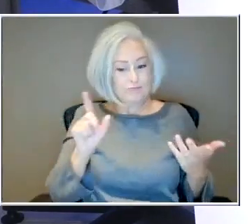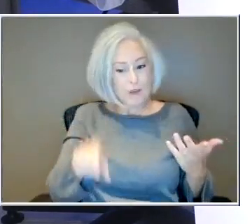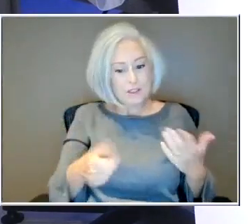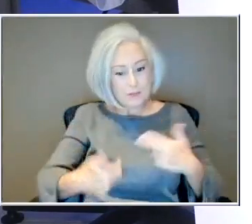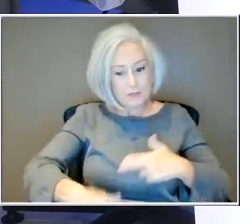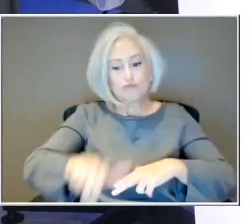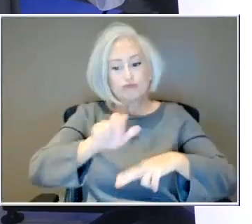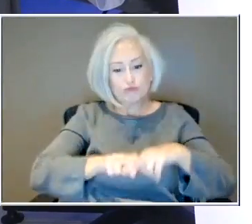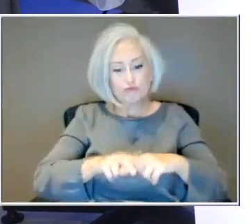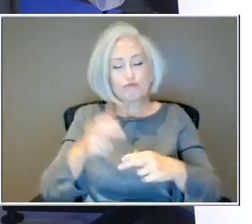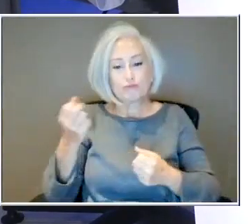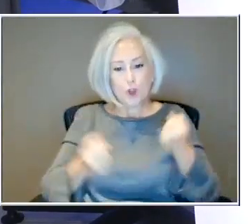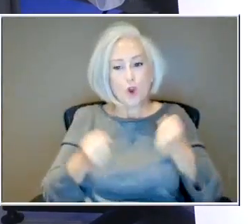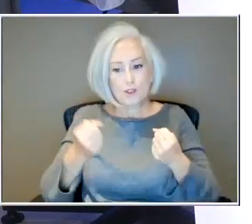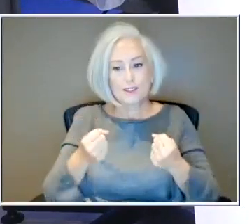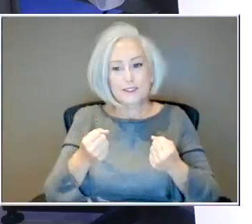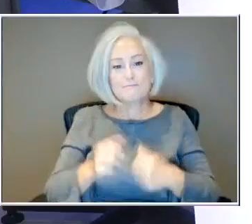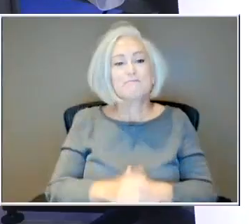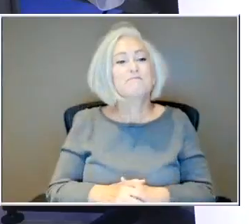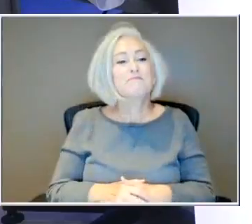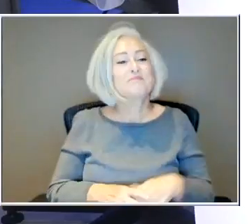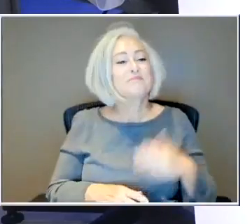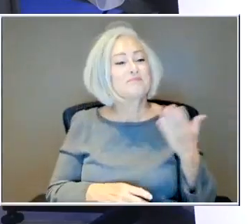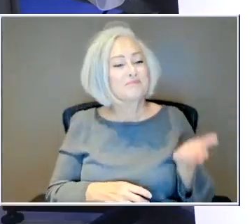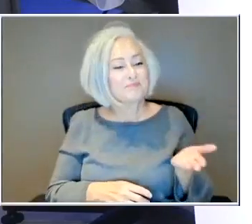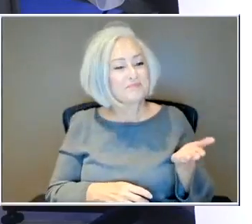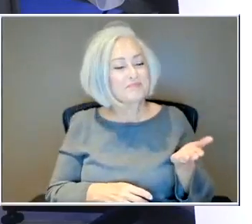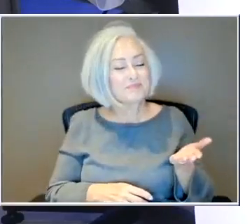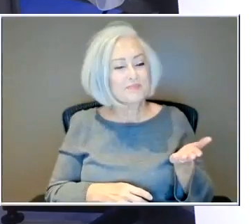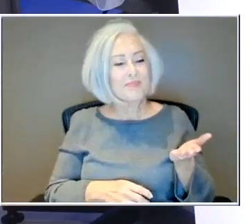right. Also, candy. What do we do